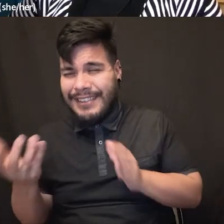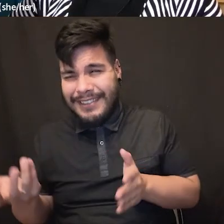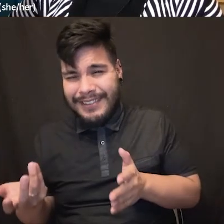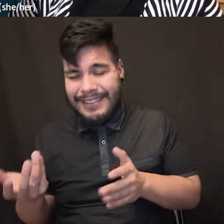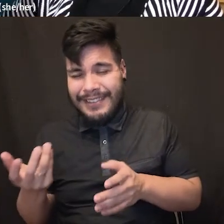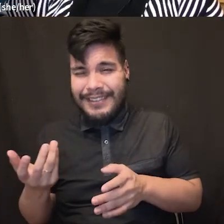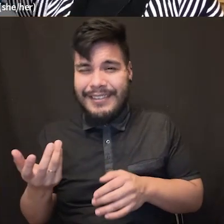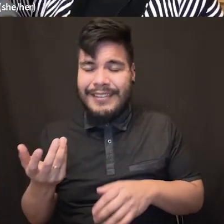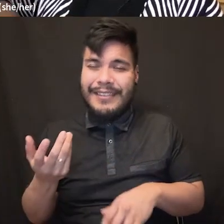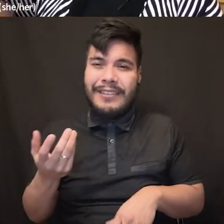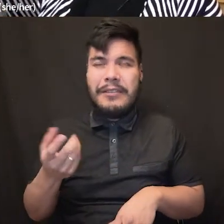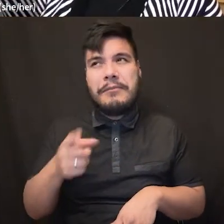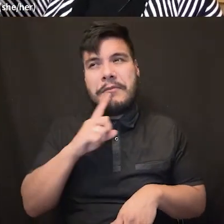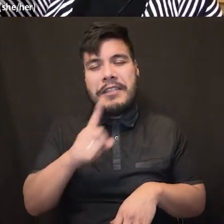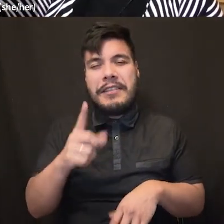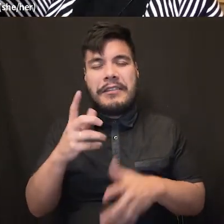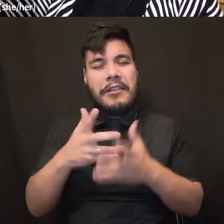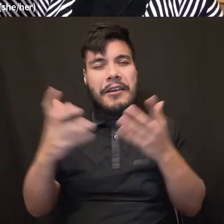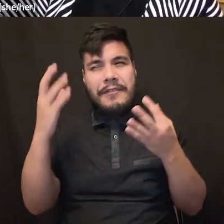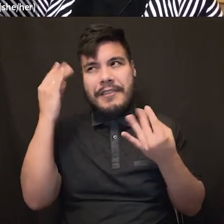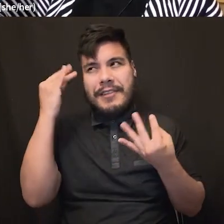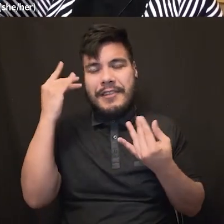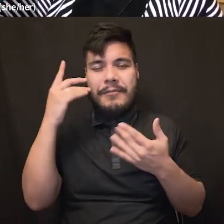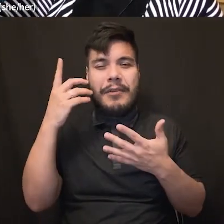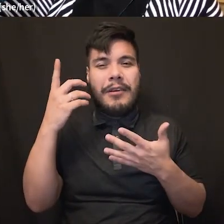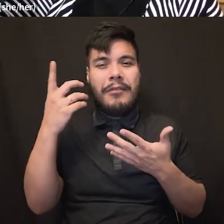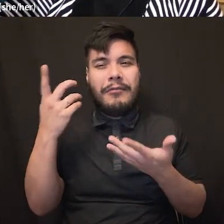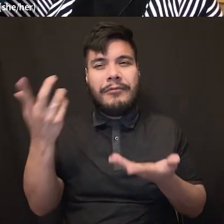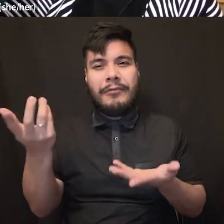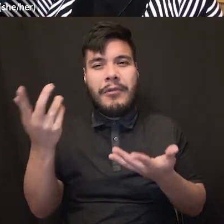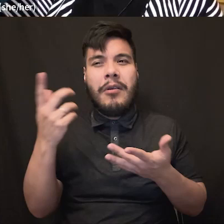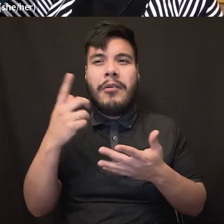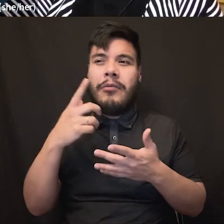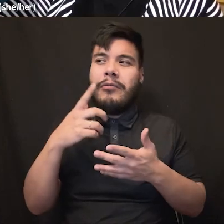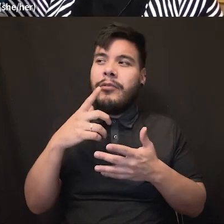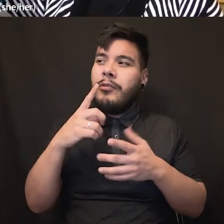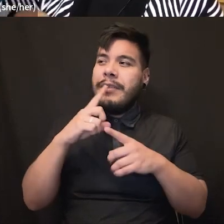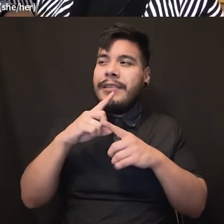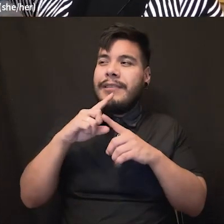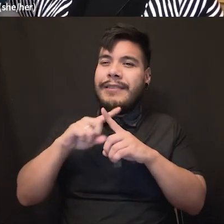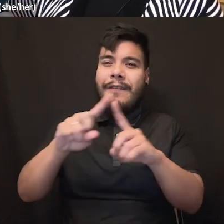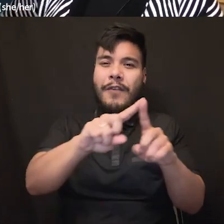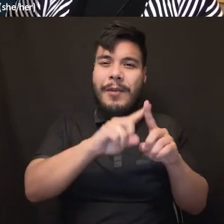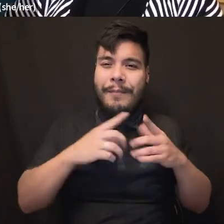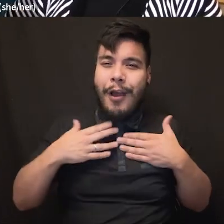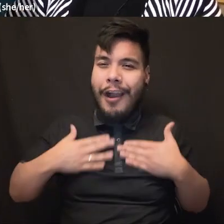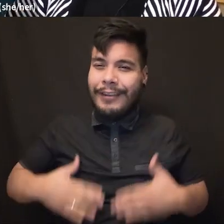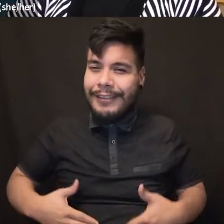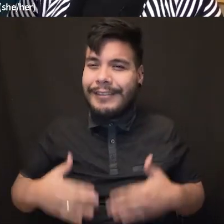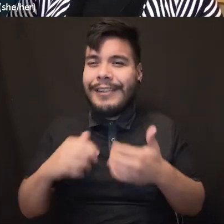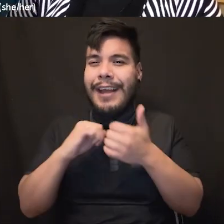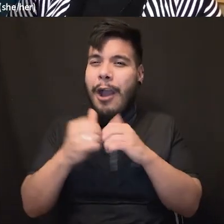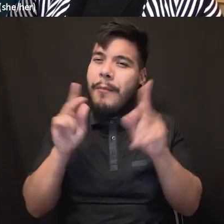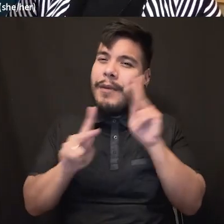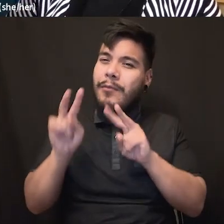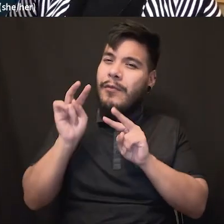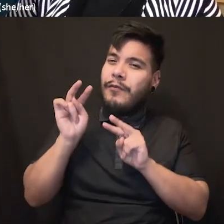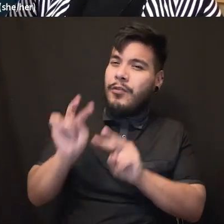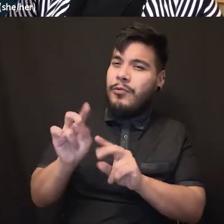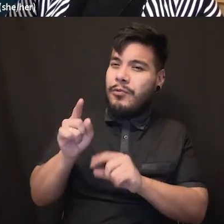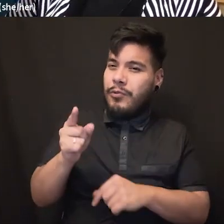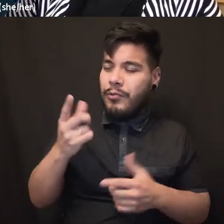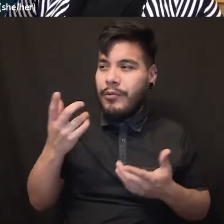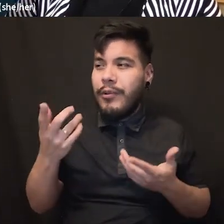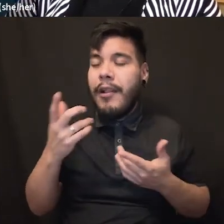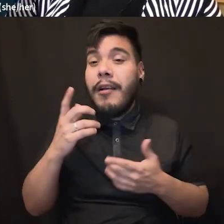And so it's been a lot of thinking about like what it's like to like be in different bodies and also how people see you that way. That my